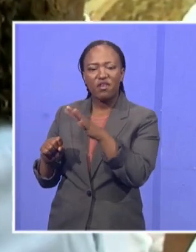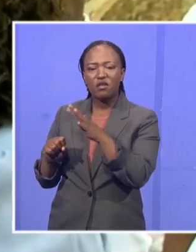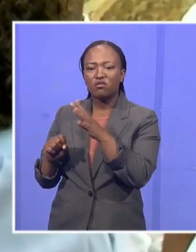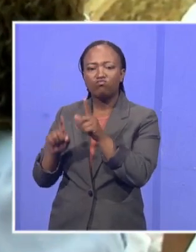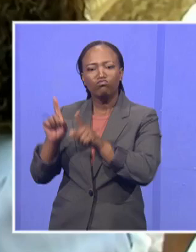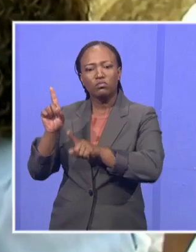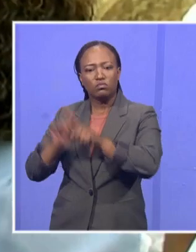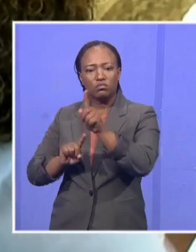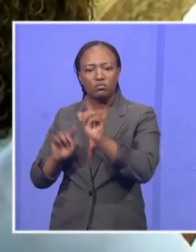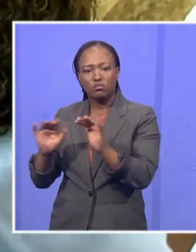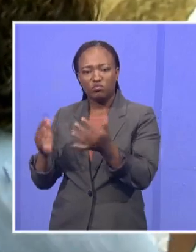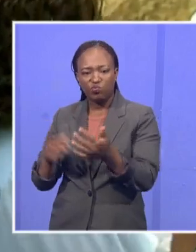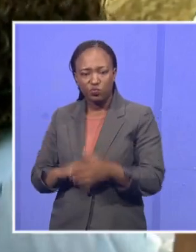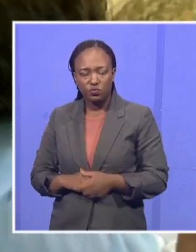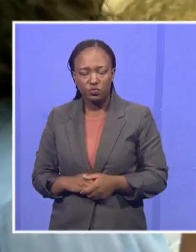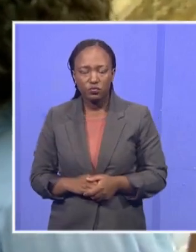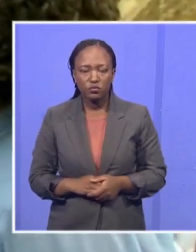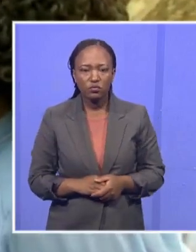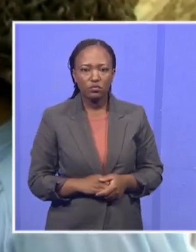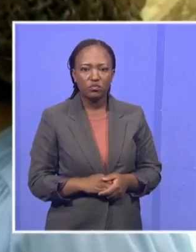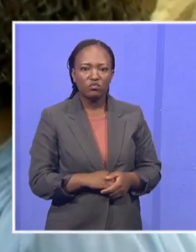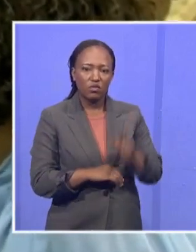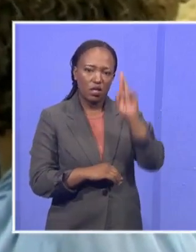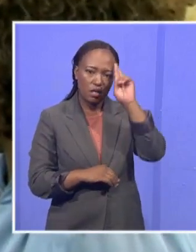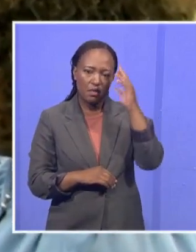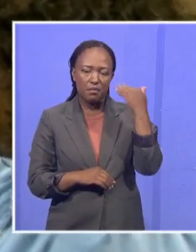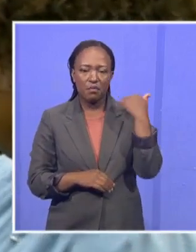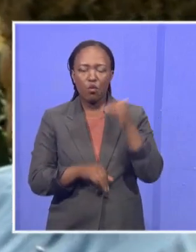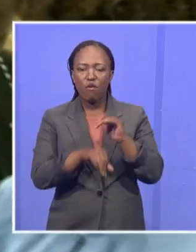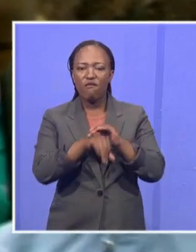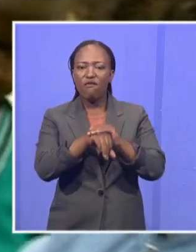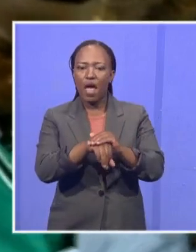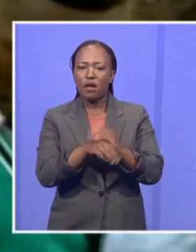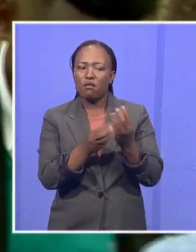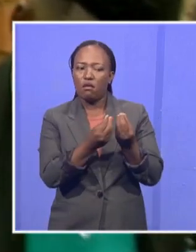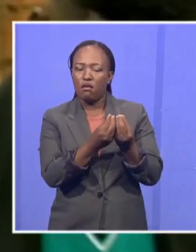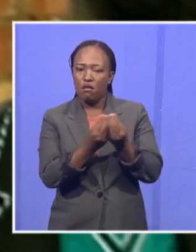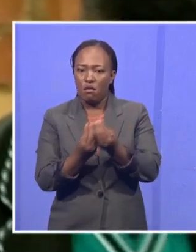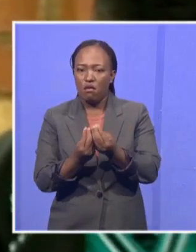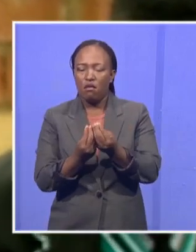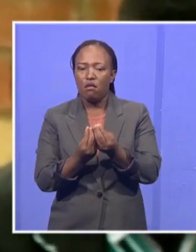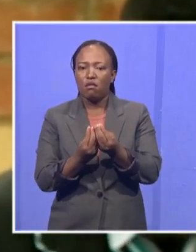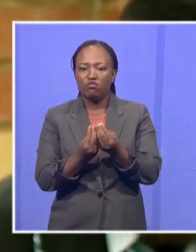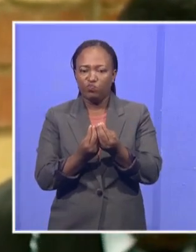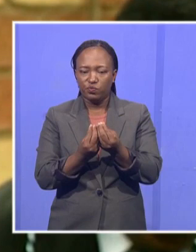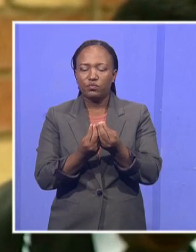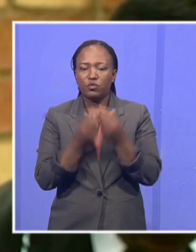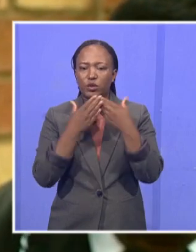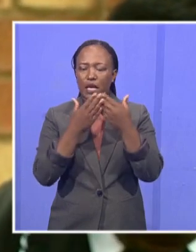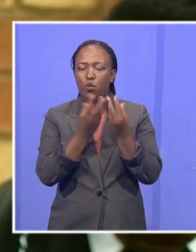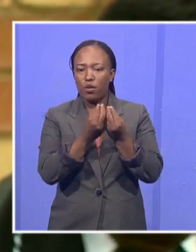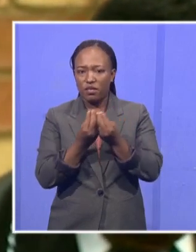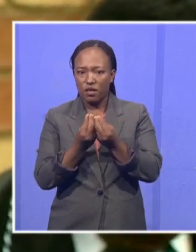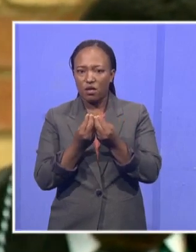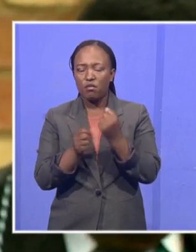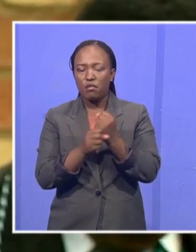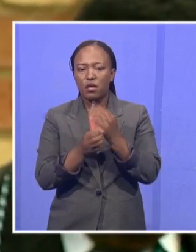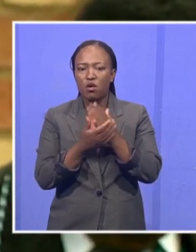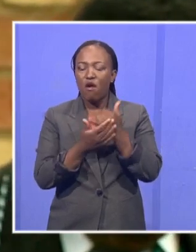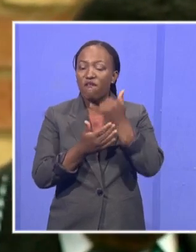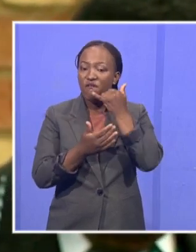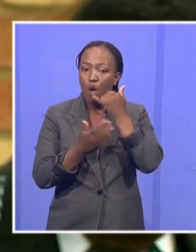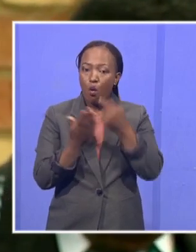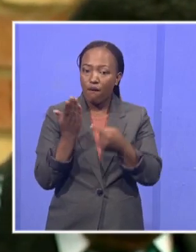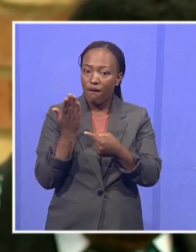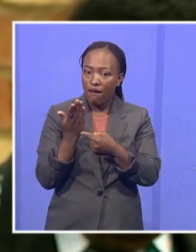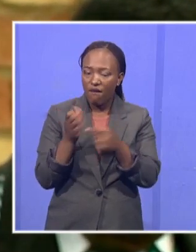those challenges? I remember when I used to study with my friend, we always make sure that our phones were fully charged. So when it is time